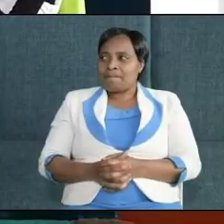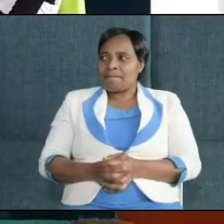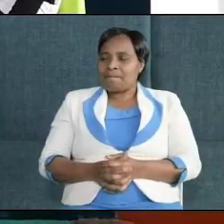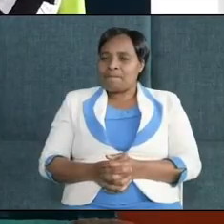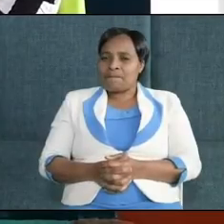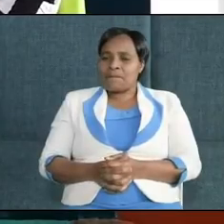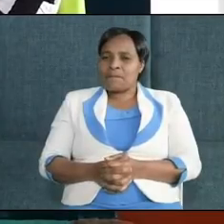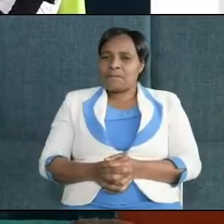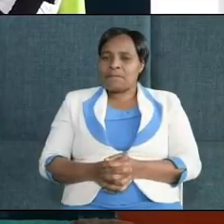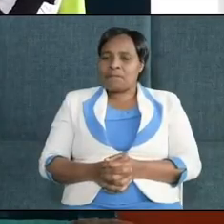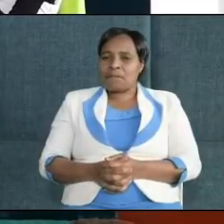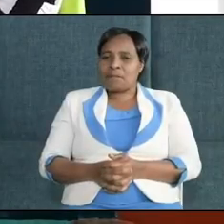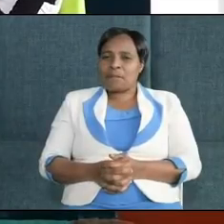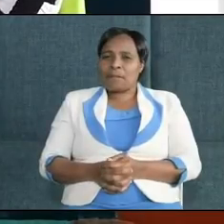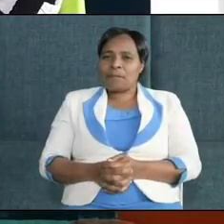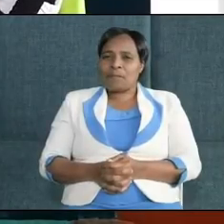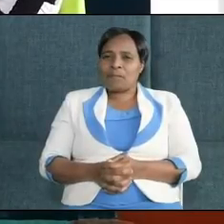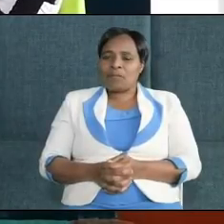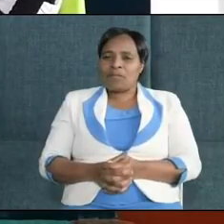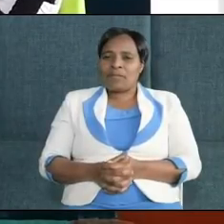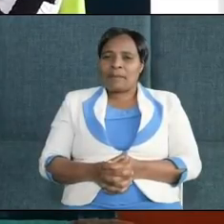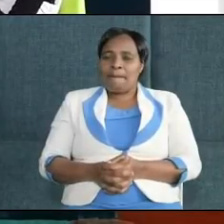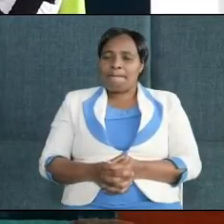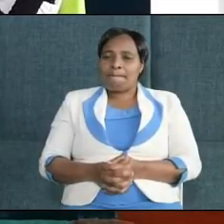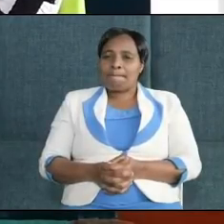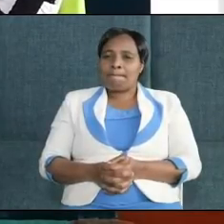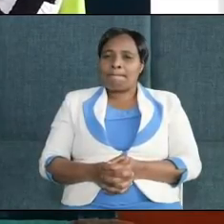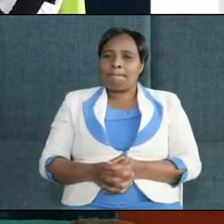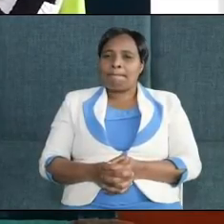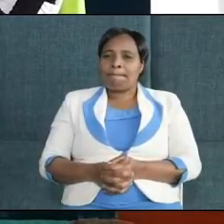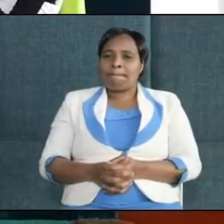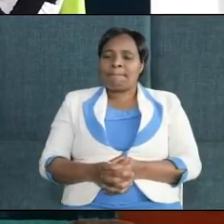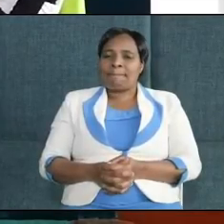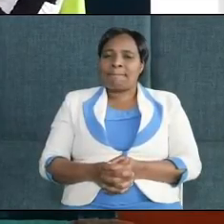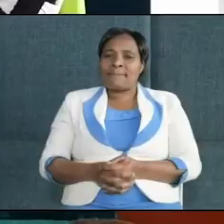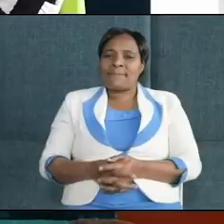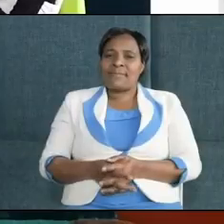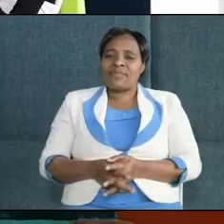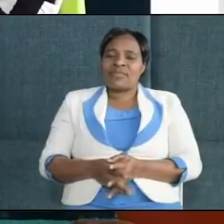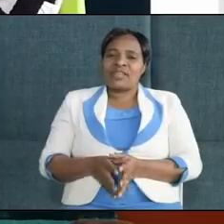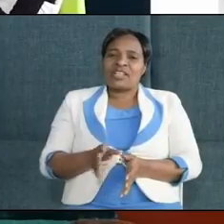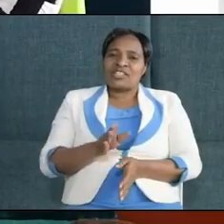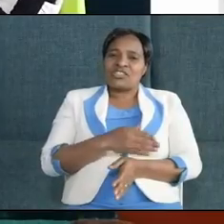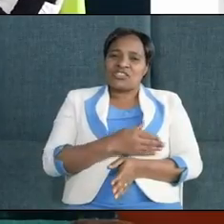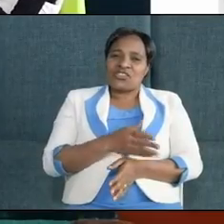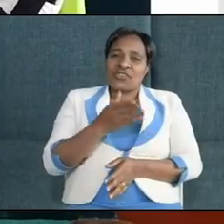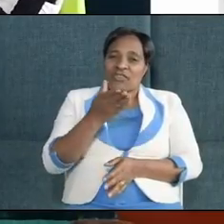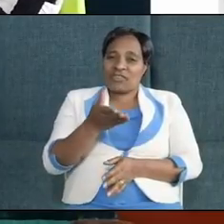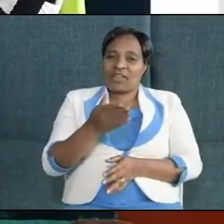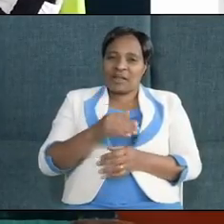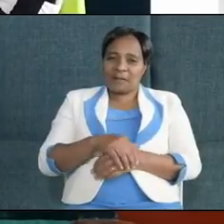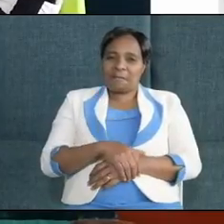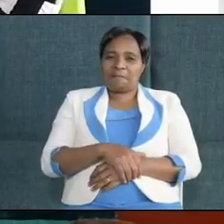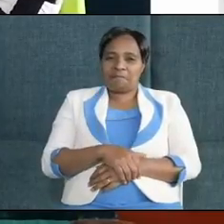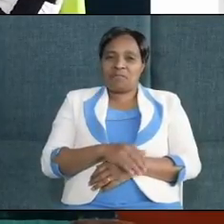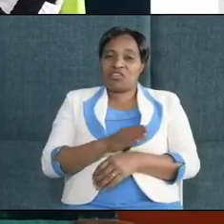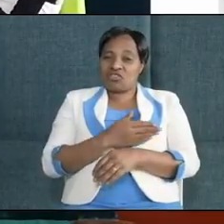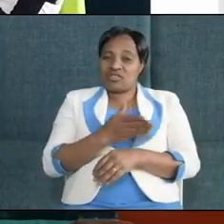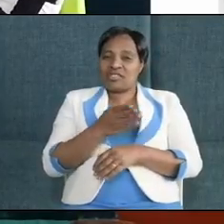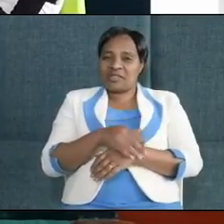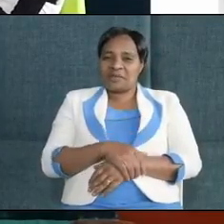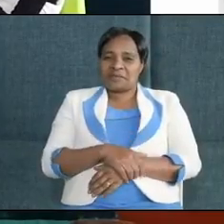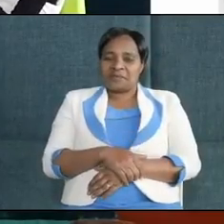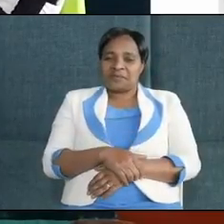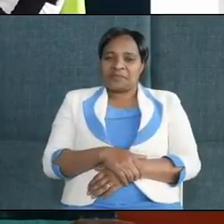Do it with all your might. What whatsoever your hands find to